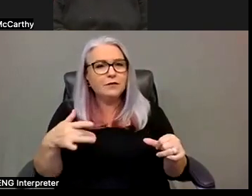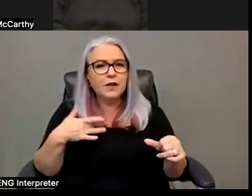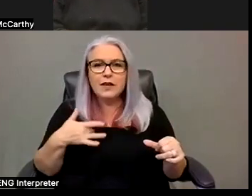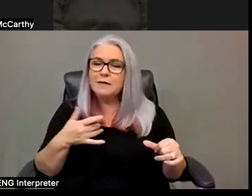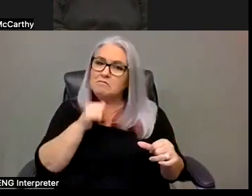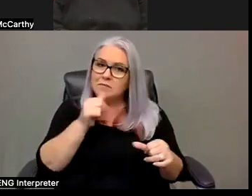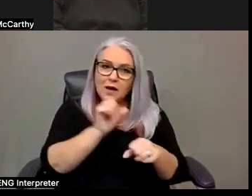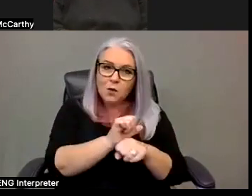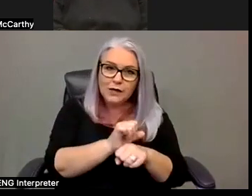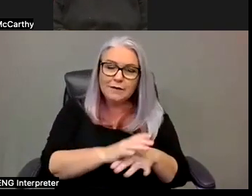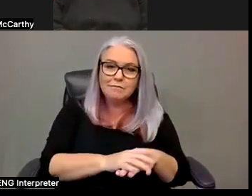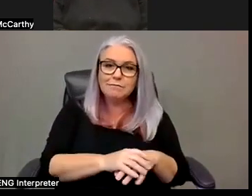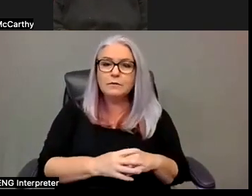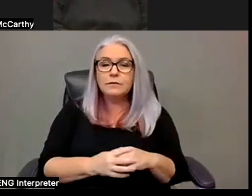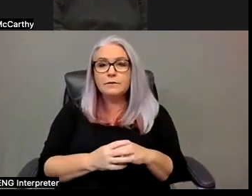working.